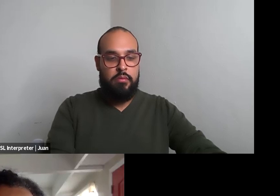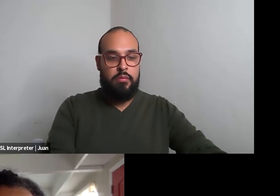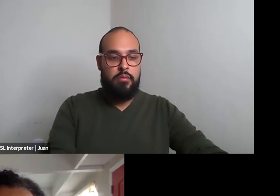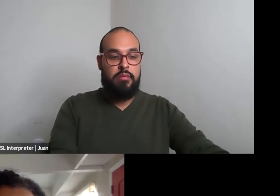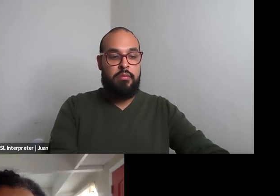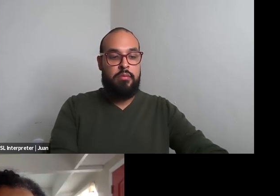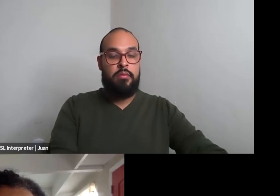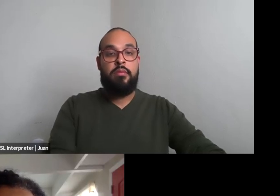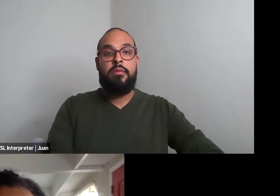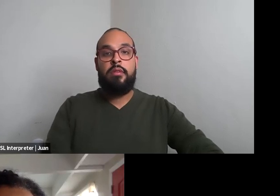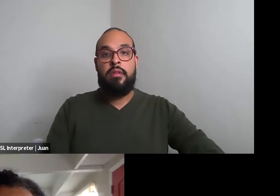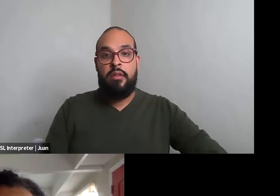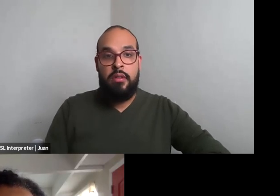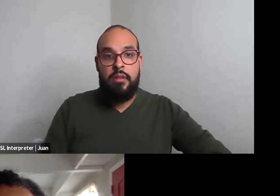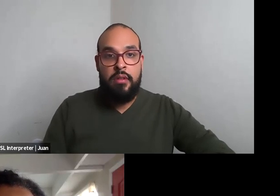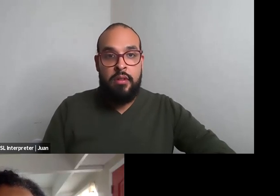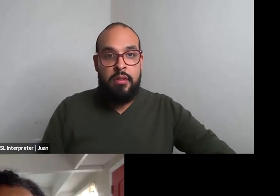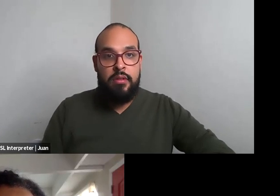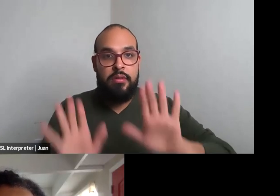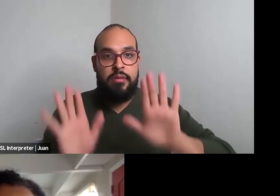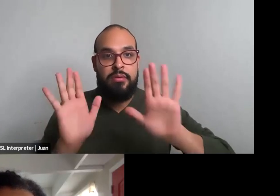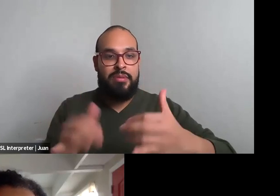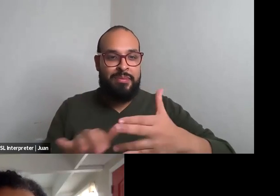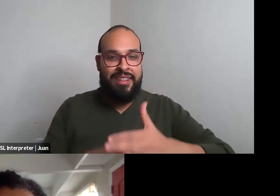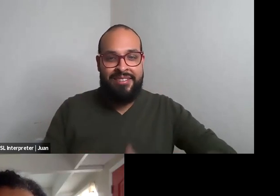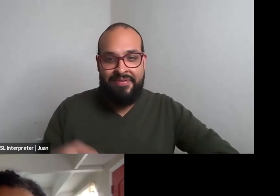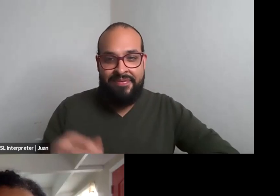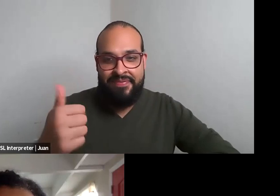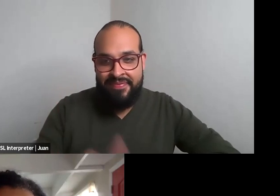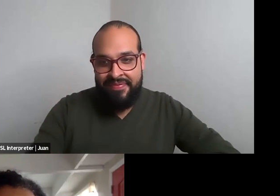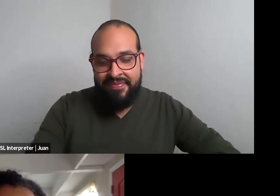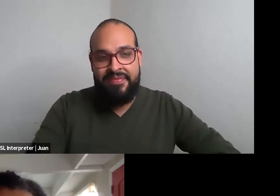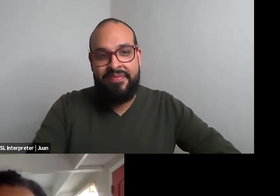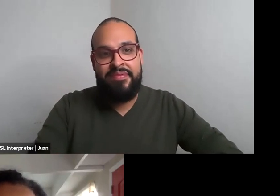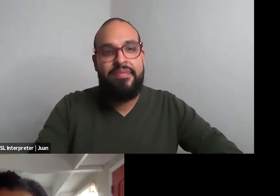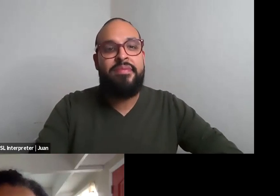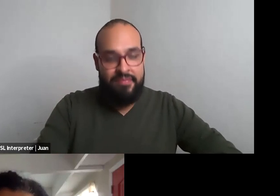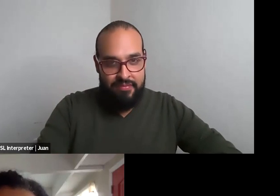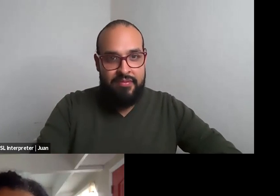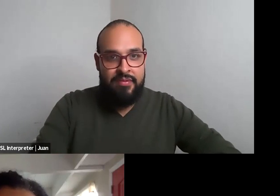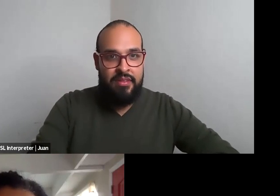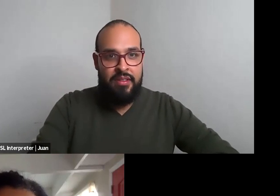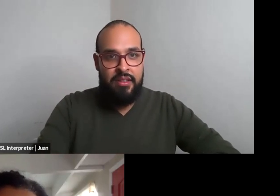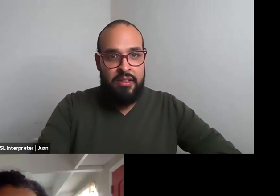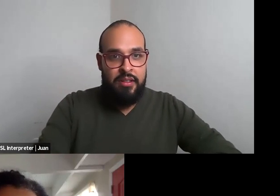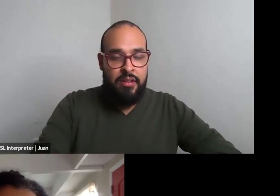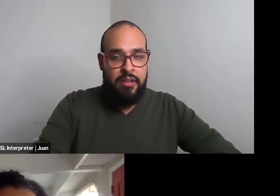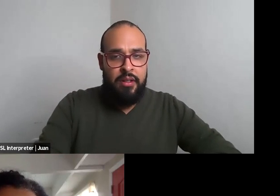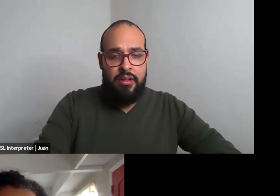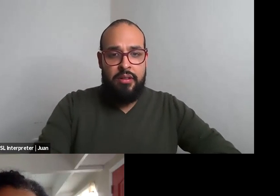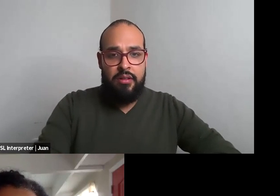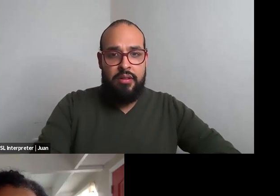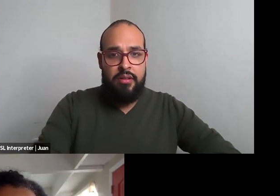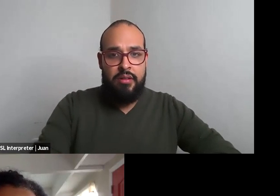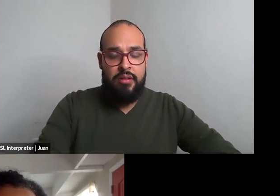Great. So Juan, Yomi, Sassoon, this is our break time. So let's take like 7 minutes. I know that Yomi said